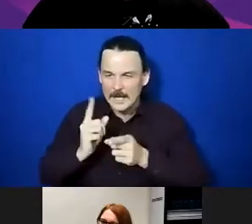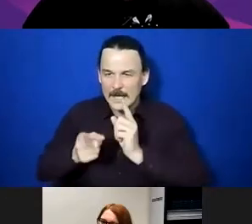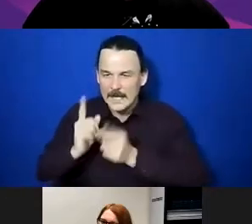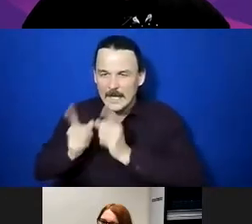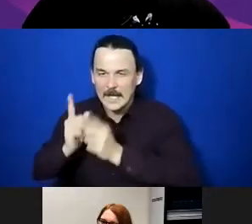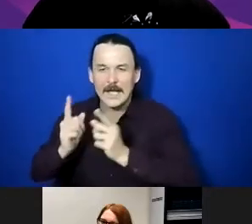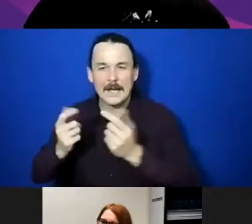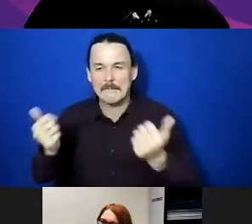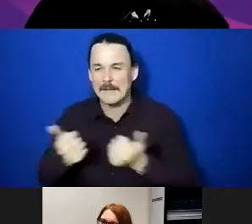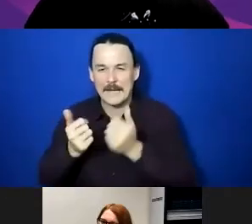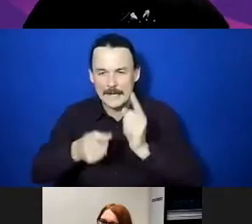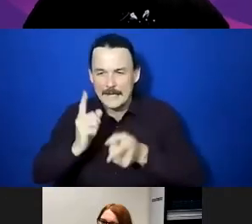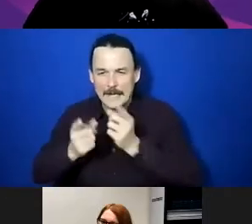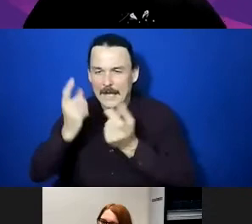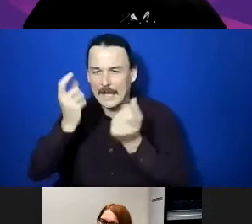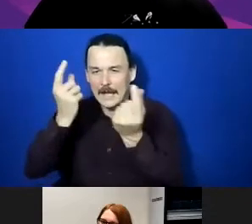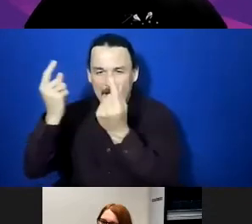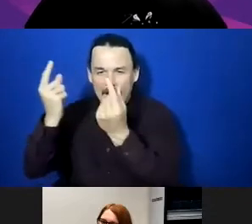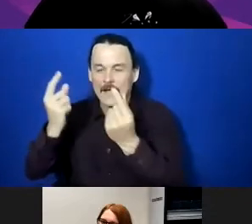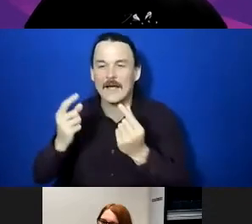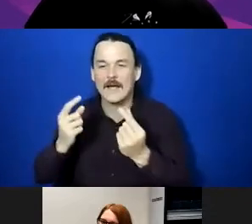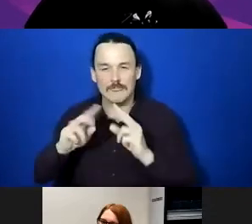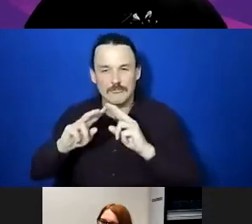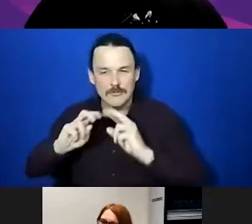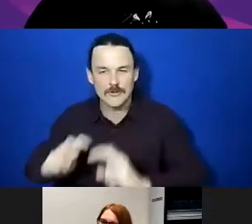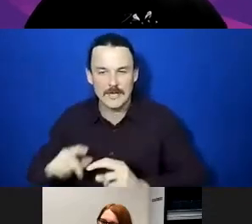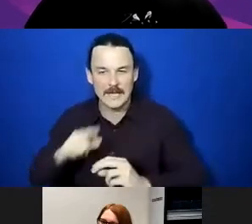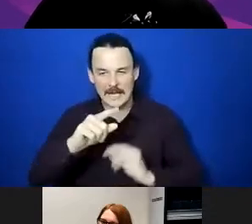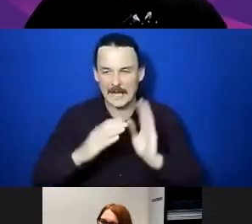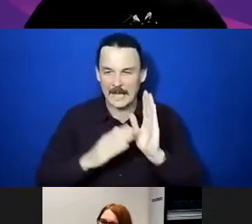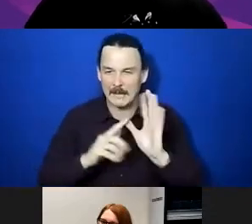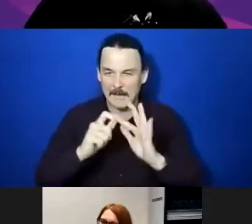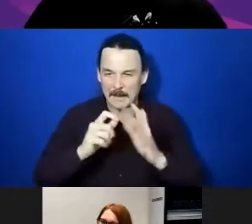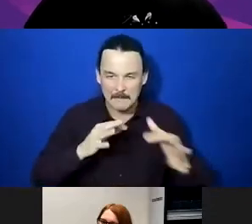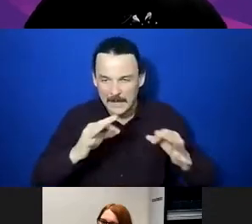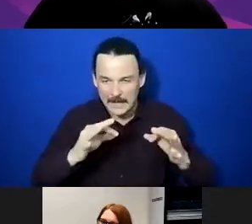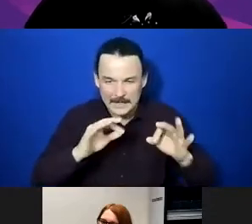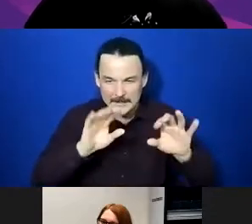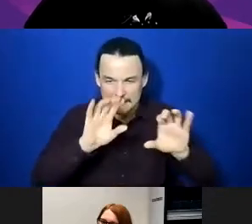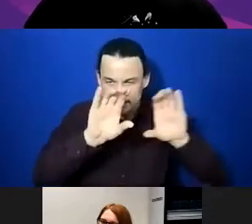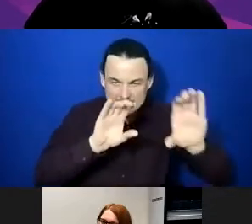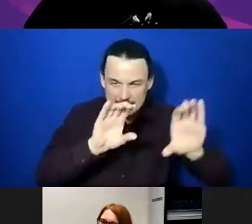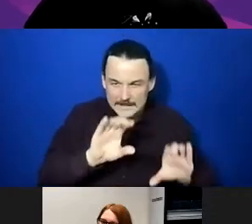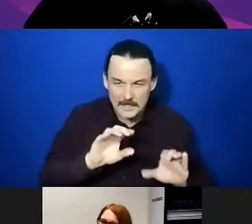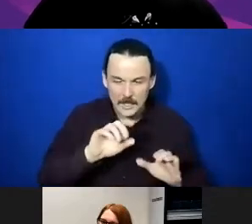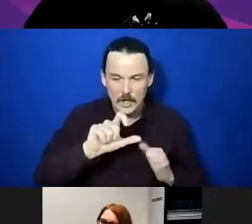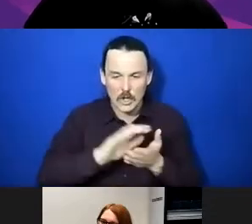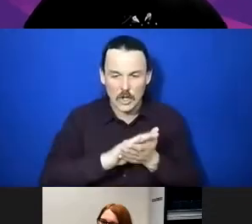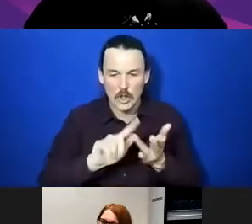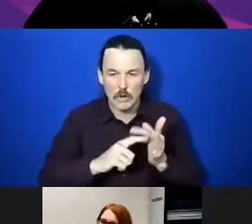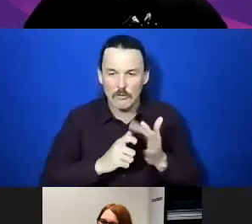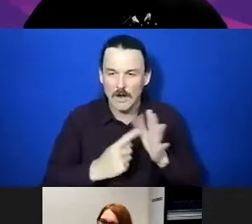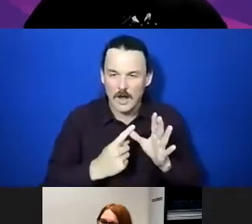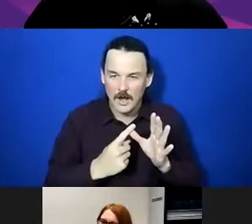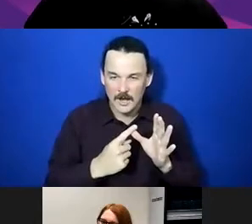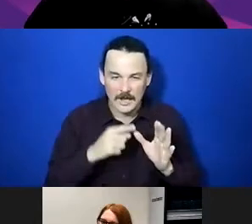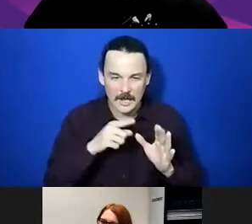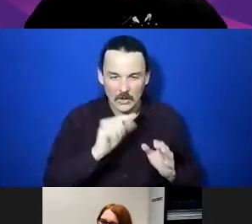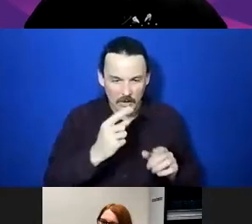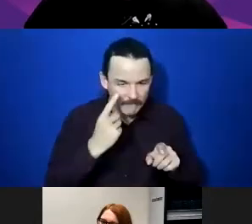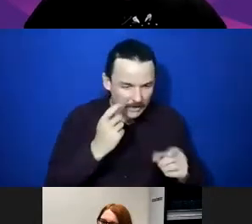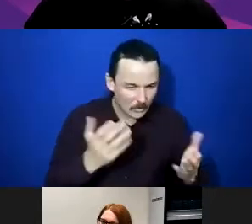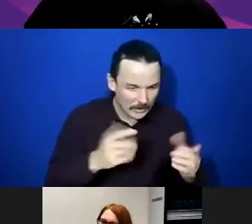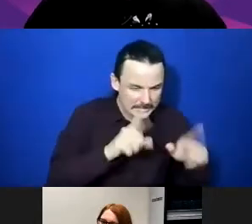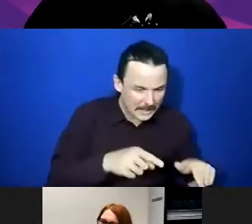century. By mapping the spread of cholera, Snow was able to isolate the disease and determine it was the result